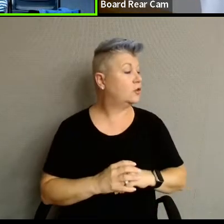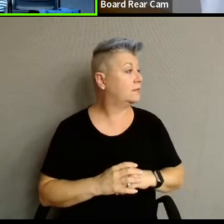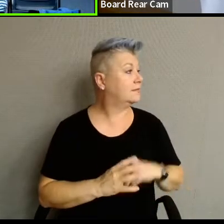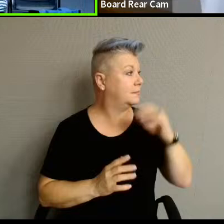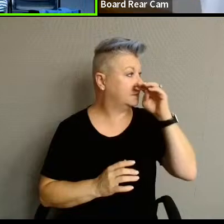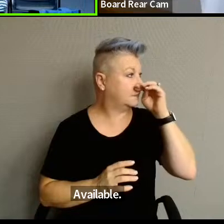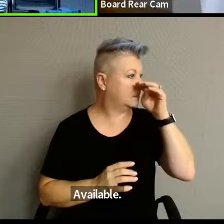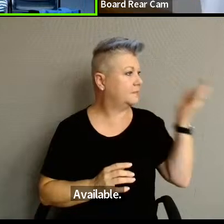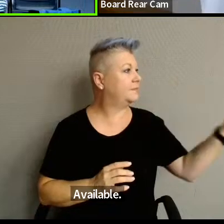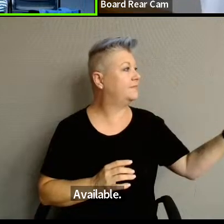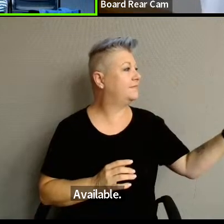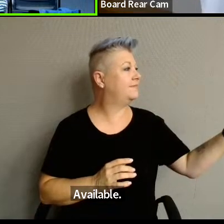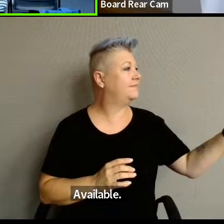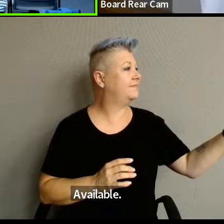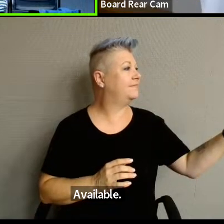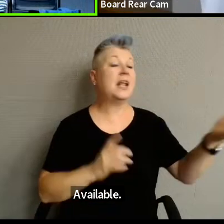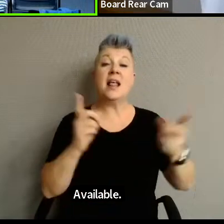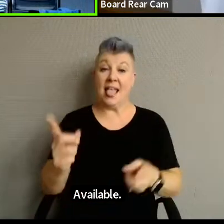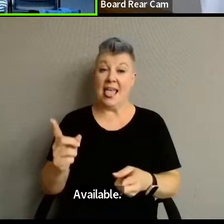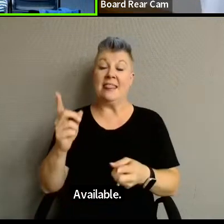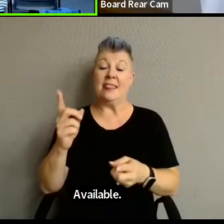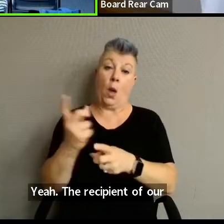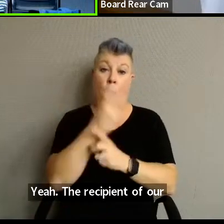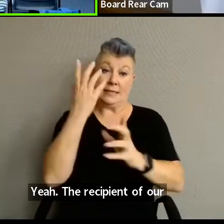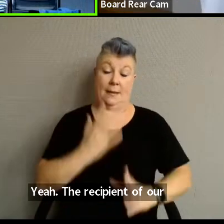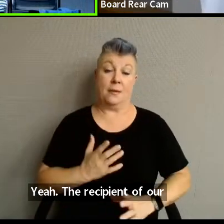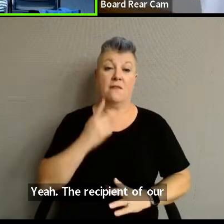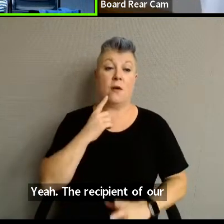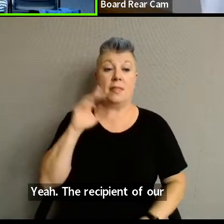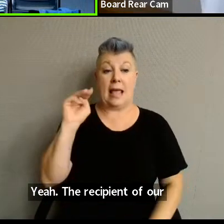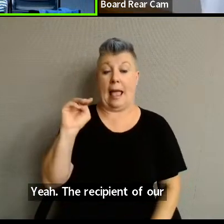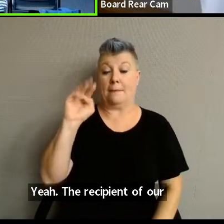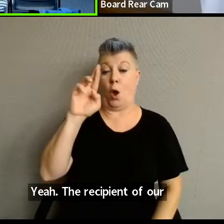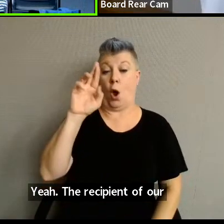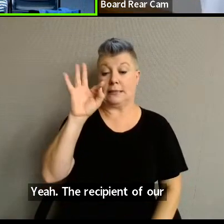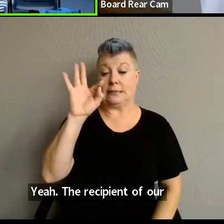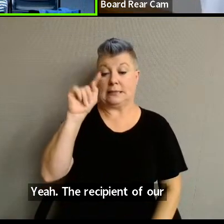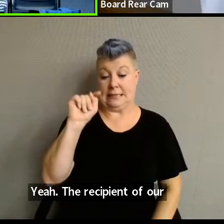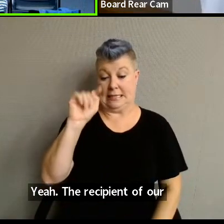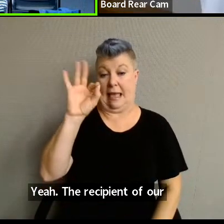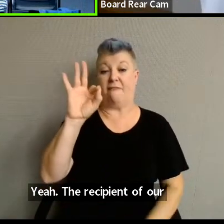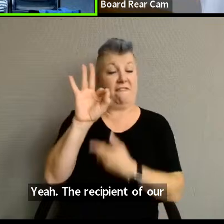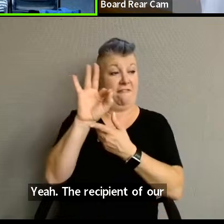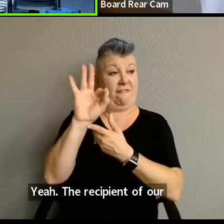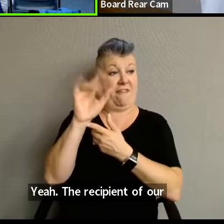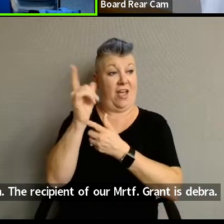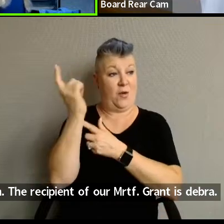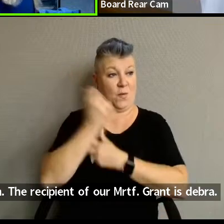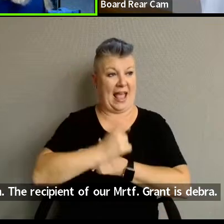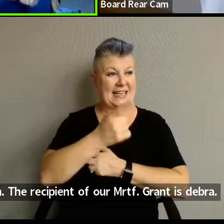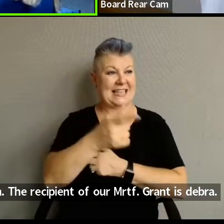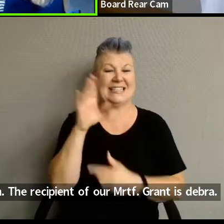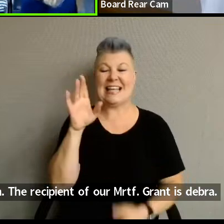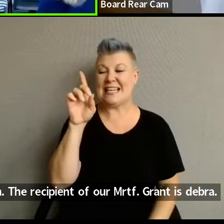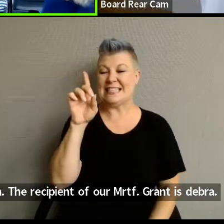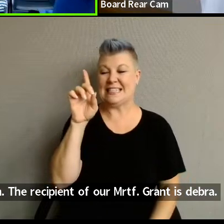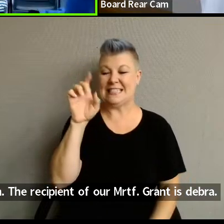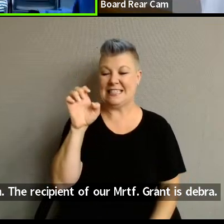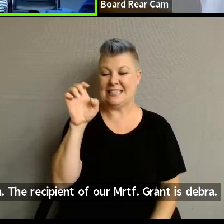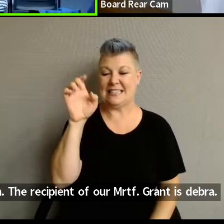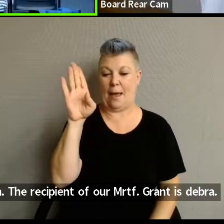The recipient of our MRTF grant is Deborah Bear. Could she come forward, please, now?